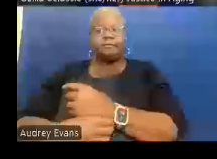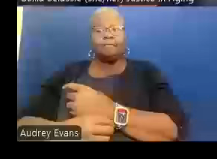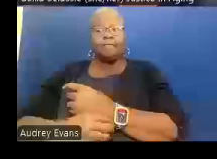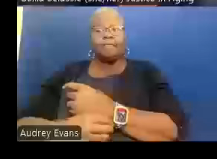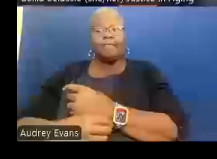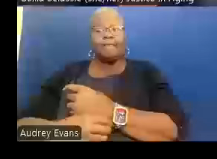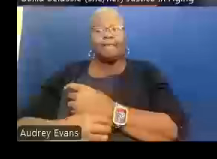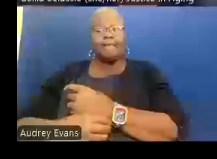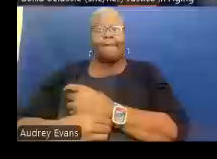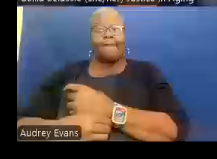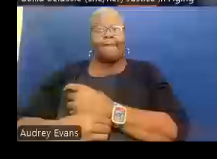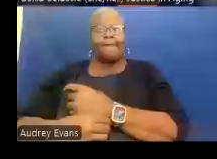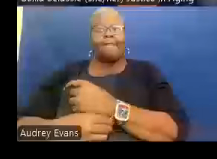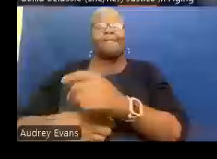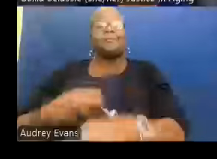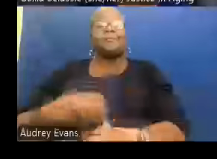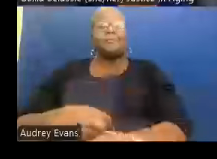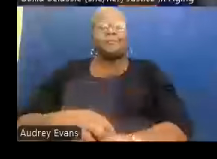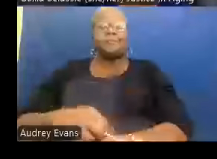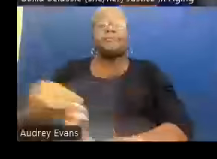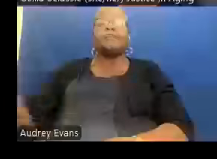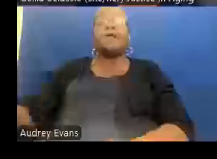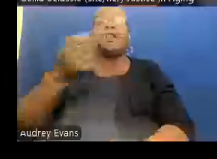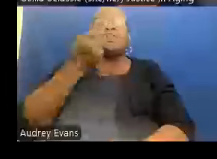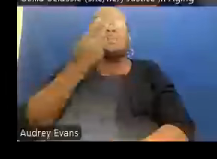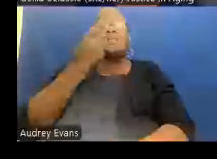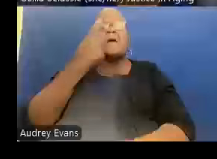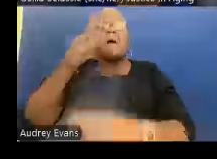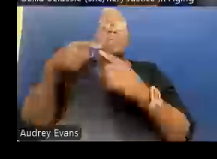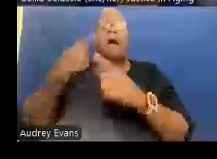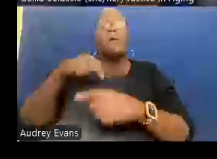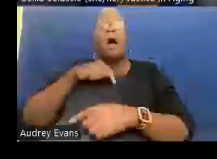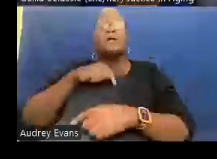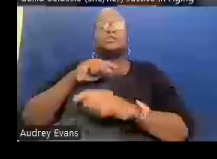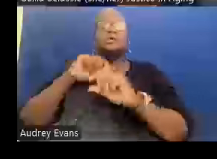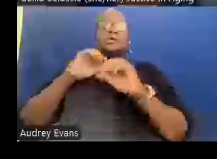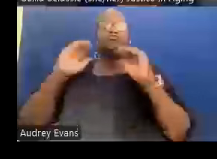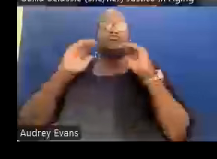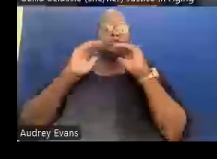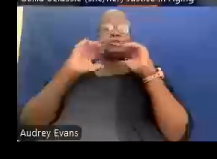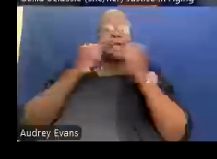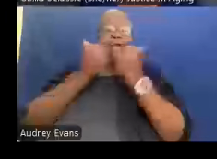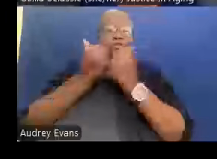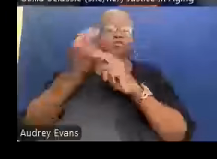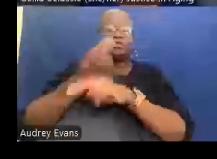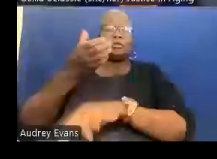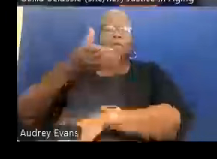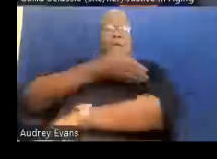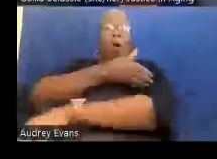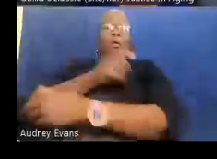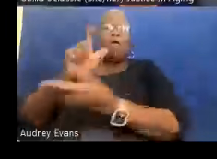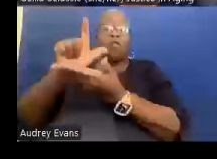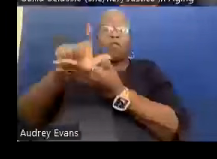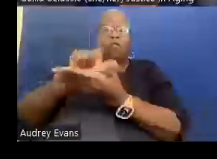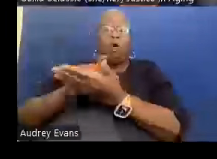So first, a little bit about us. Justice and Aging is a national organization that uses the power of law to fight senior poverty